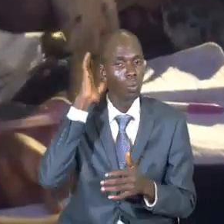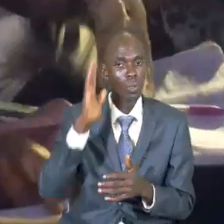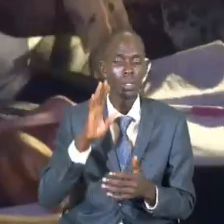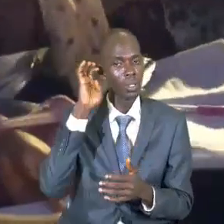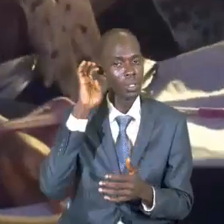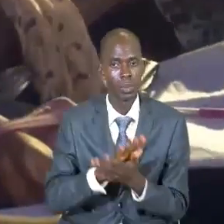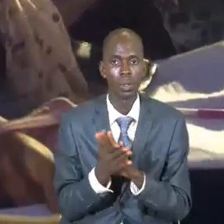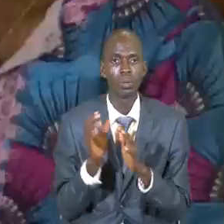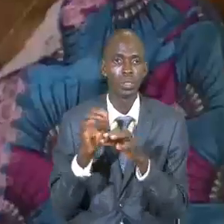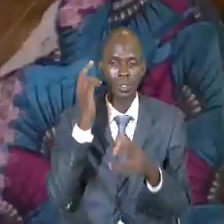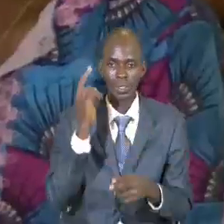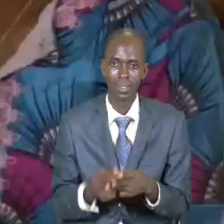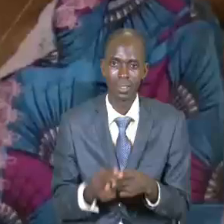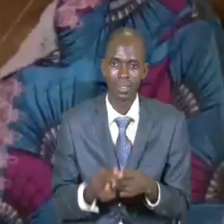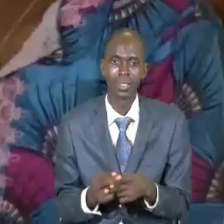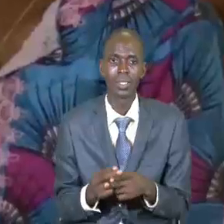Amen.